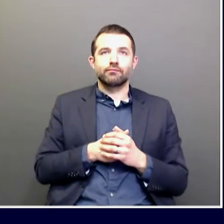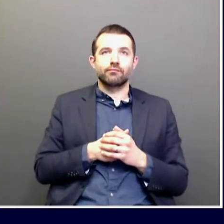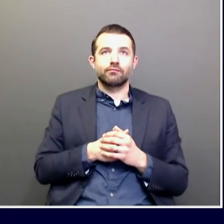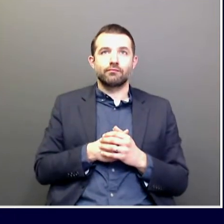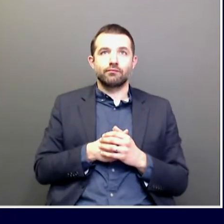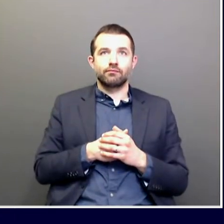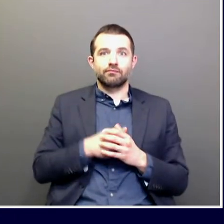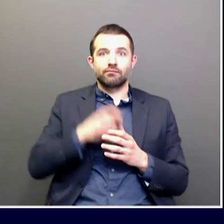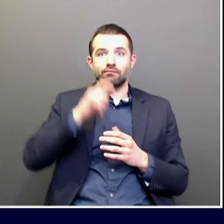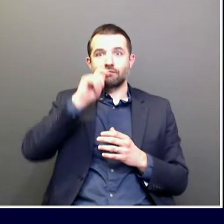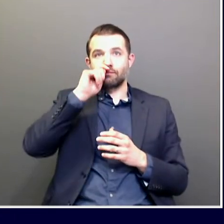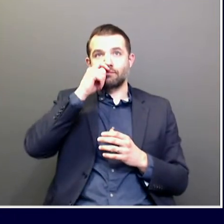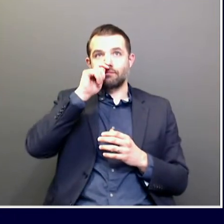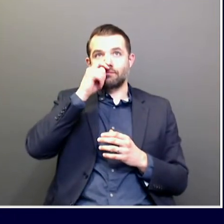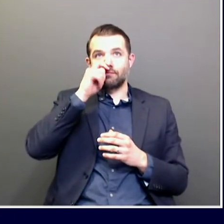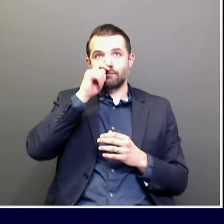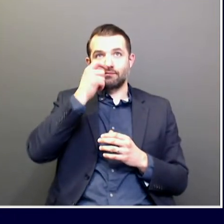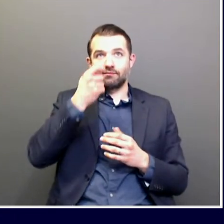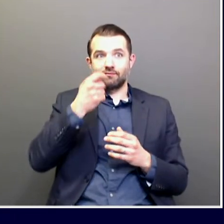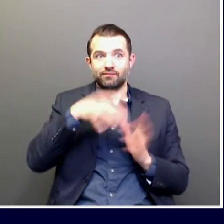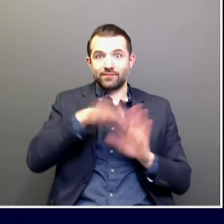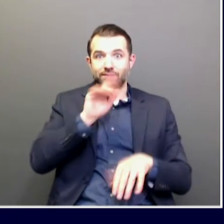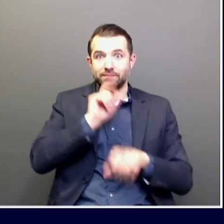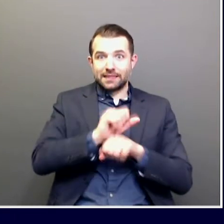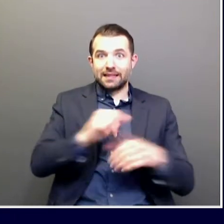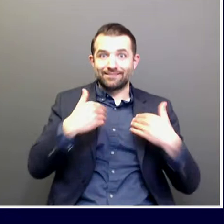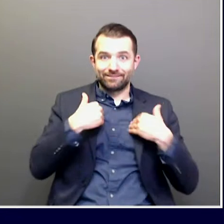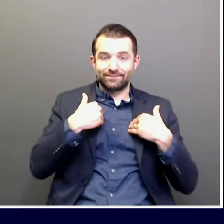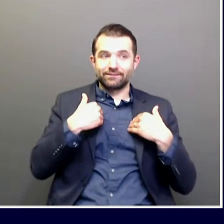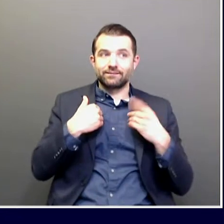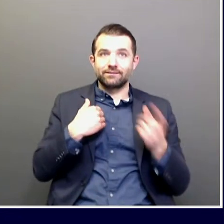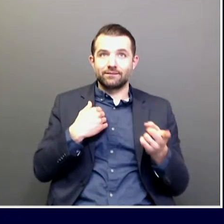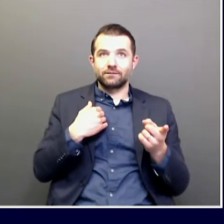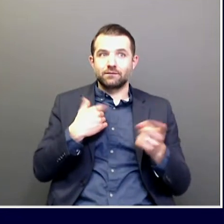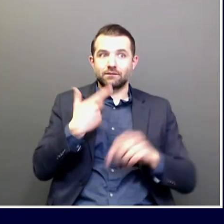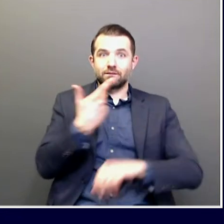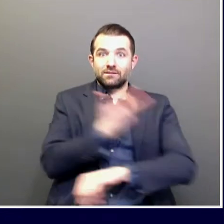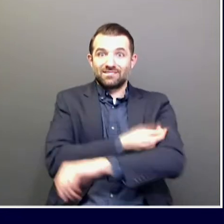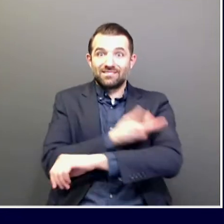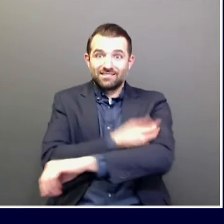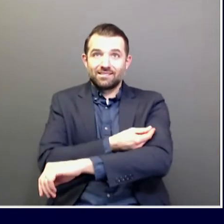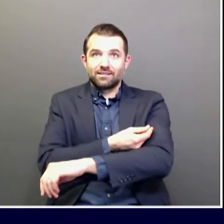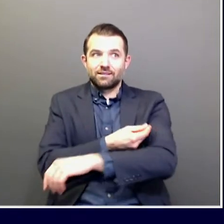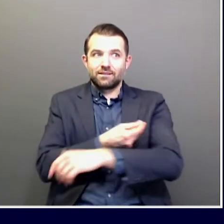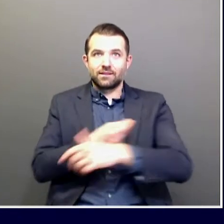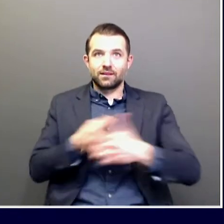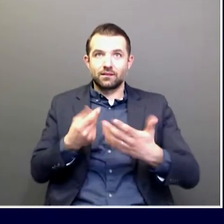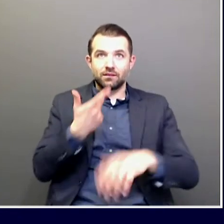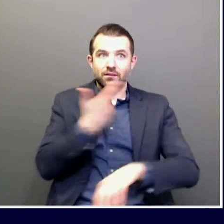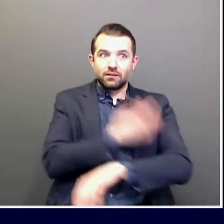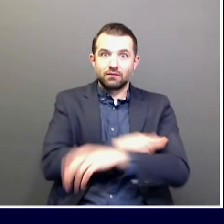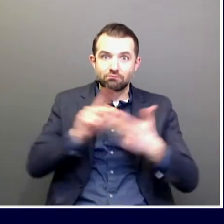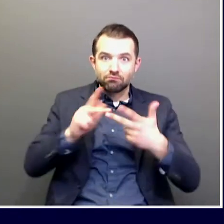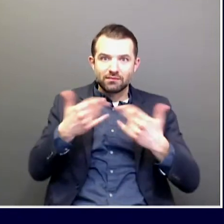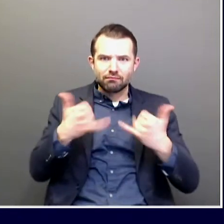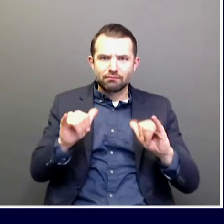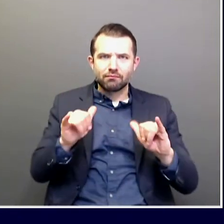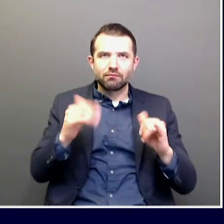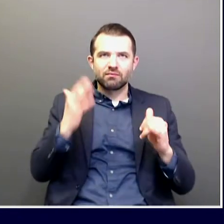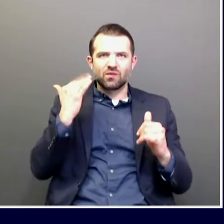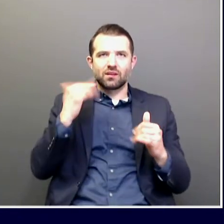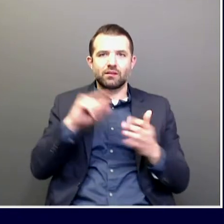seeing more nurses and healthcare workers that are testing positive, even though they are fully vaccinated and